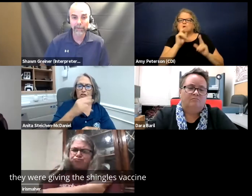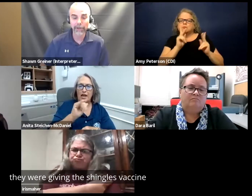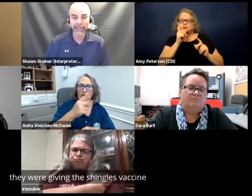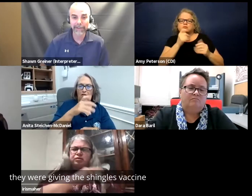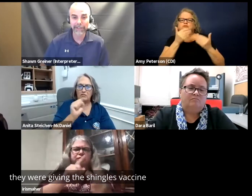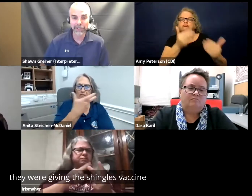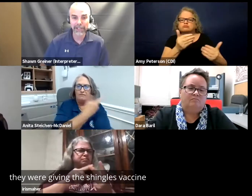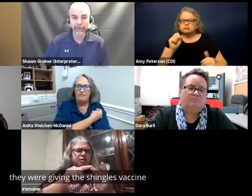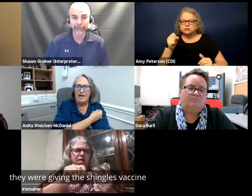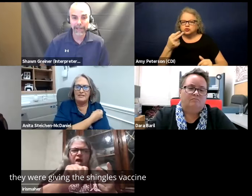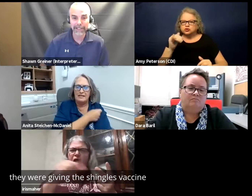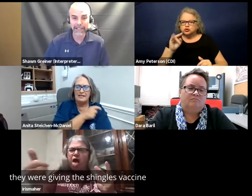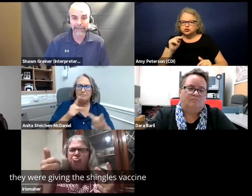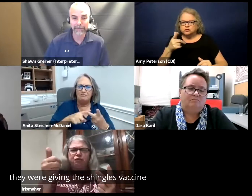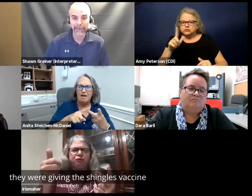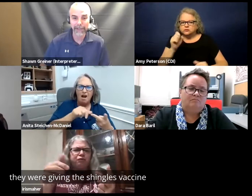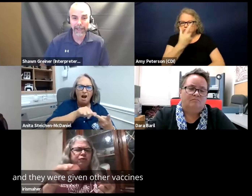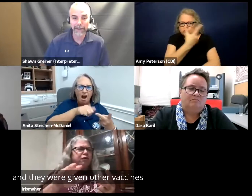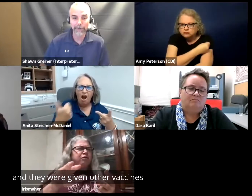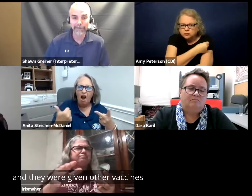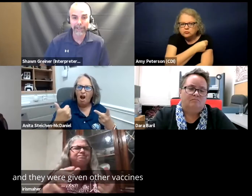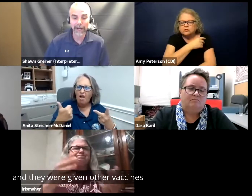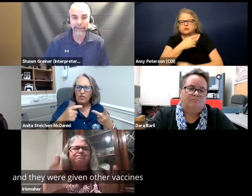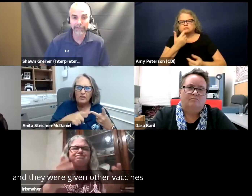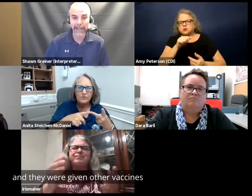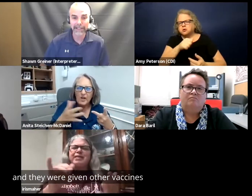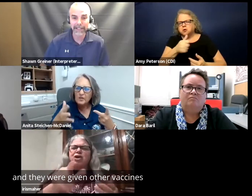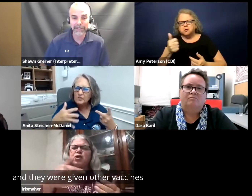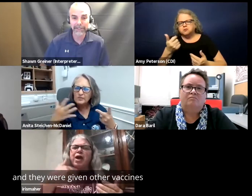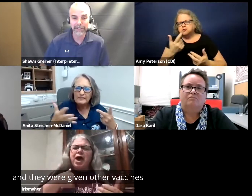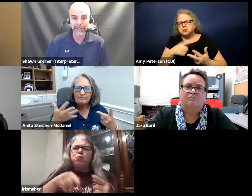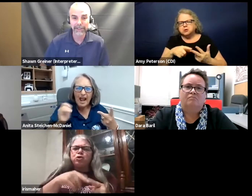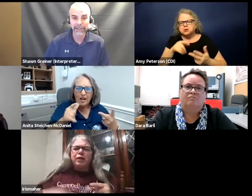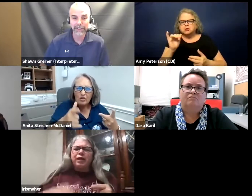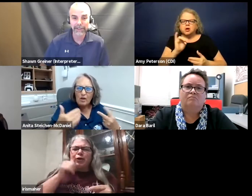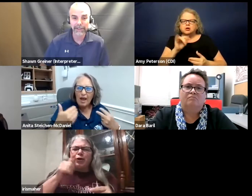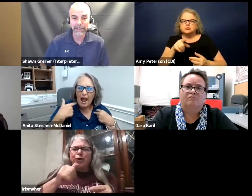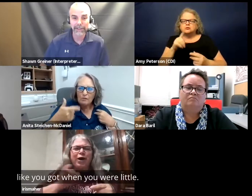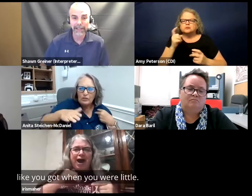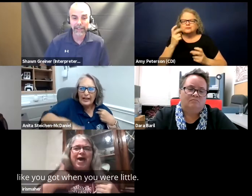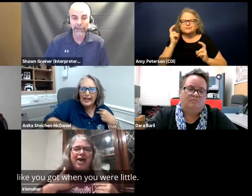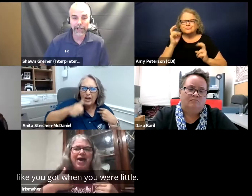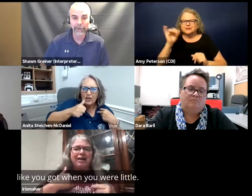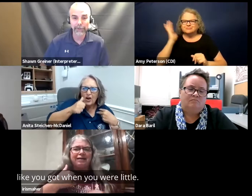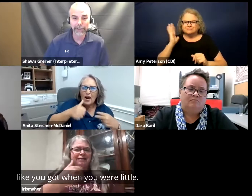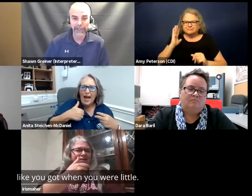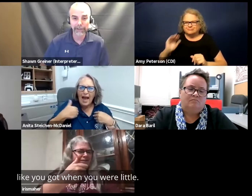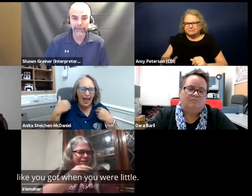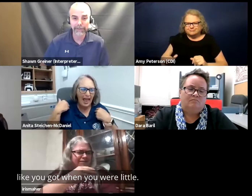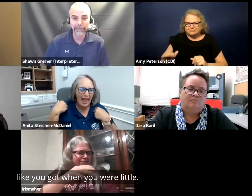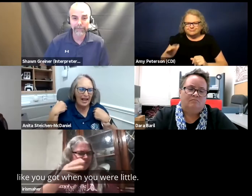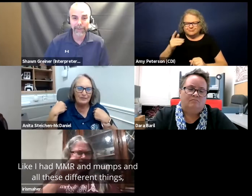they were giving the shingles vaccine and they were given other vaccines like, you got when you were